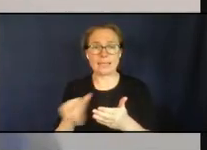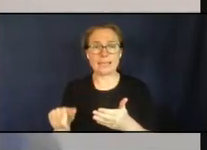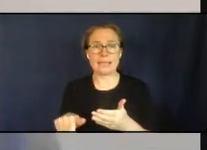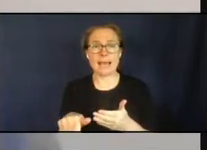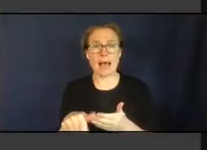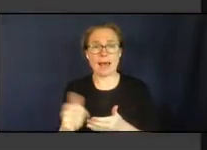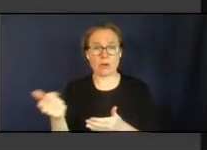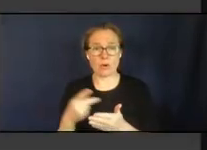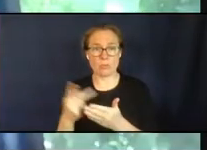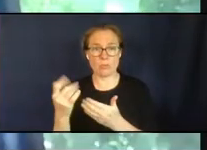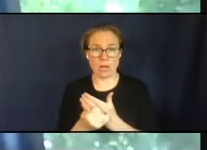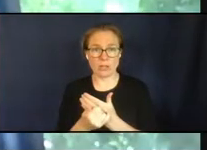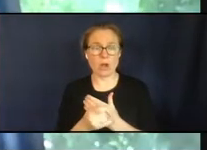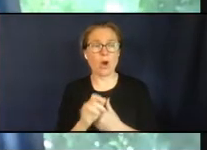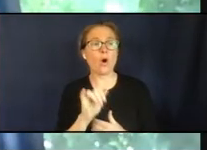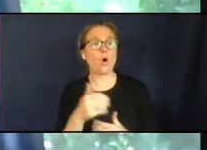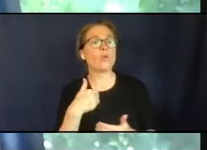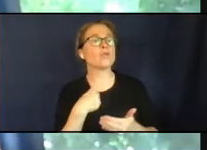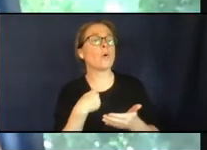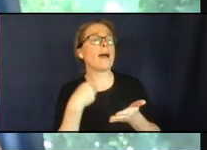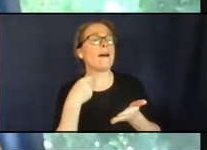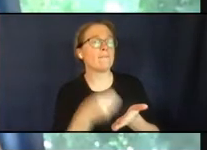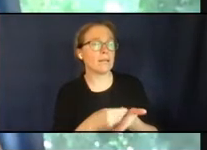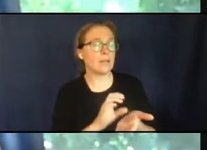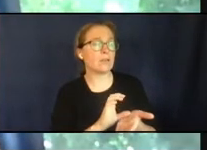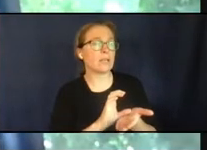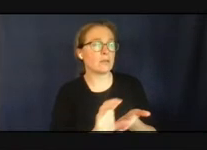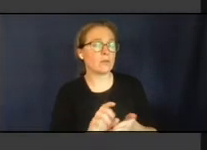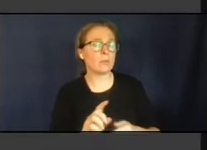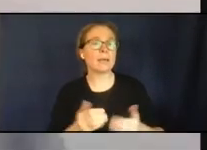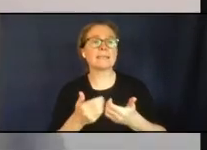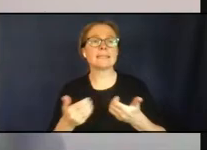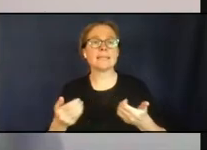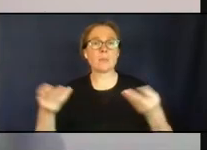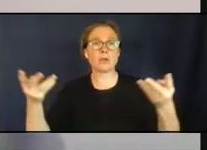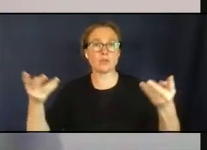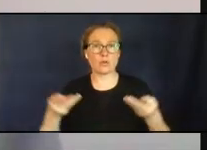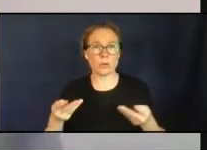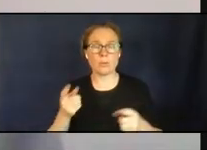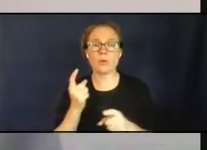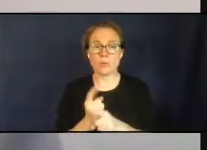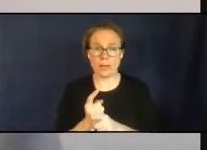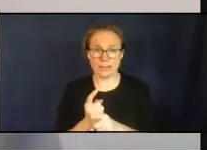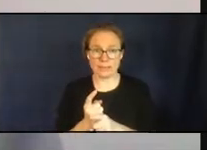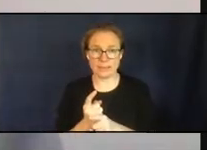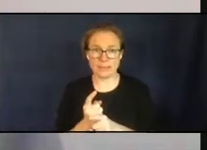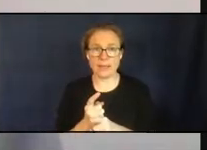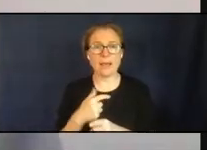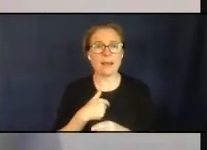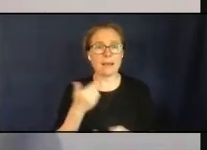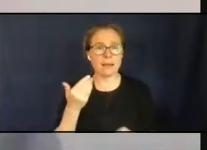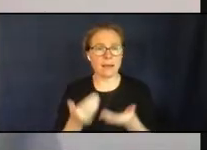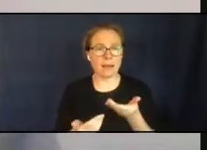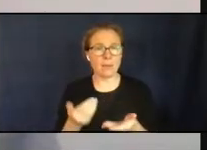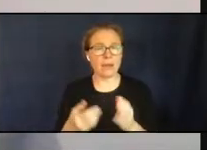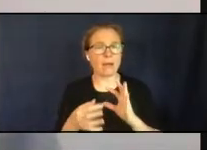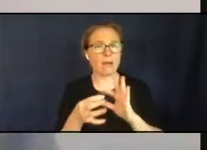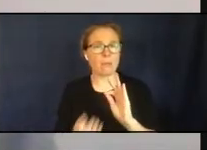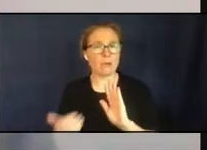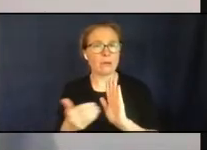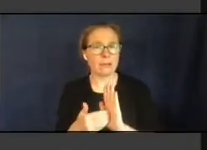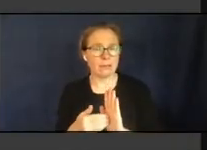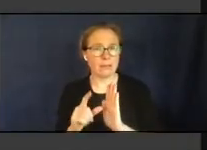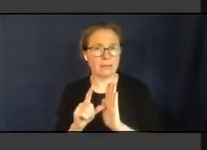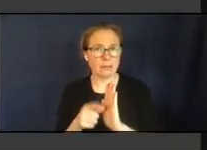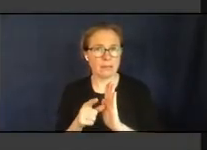through a different stream. Yes. Yes. Okay. And I'll probably bring this up when Dr.